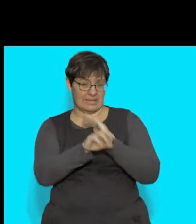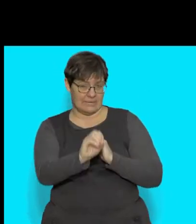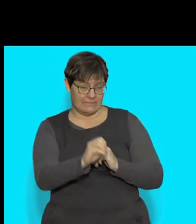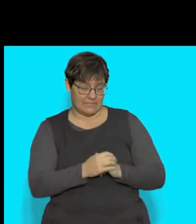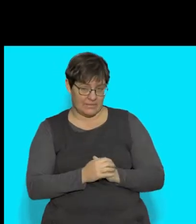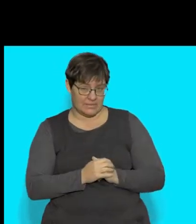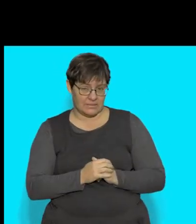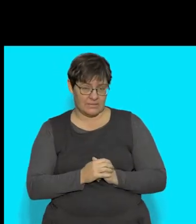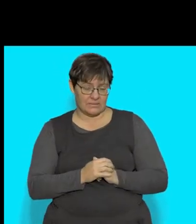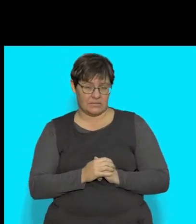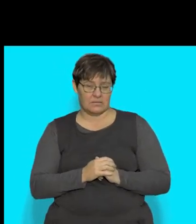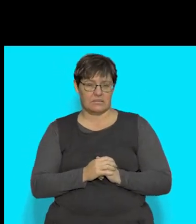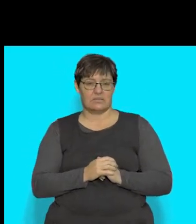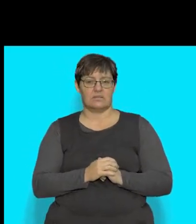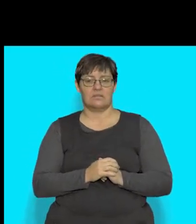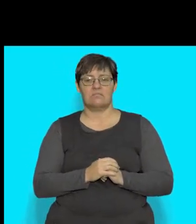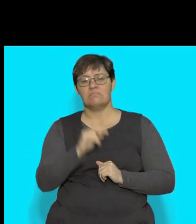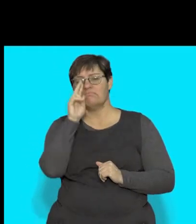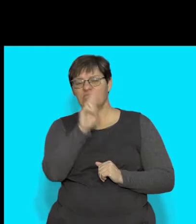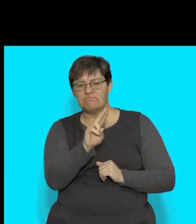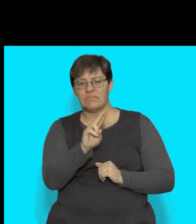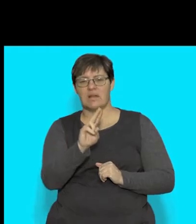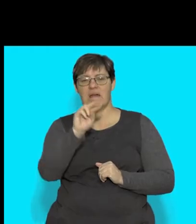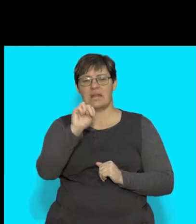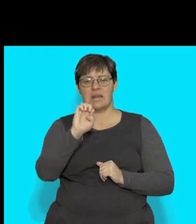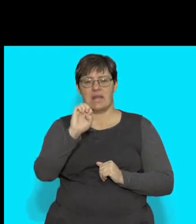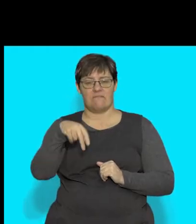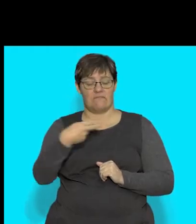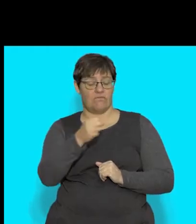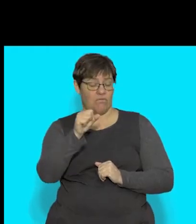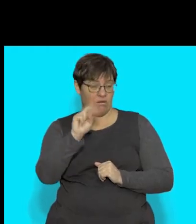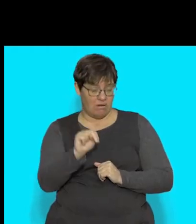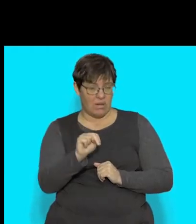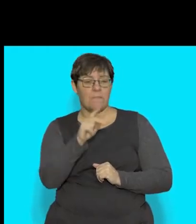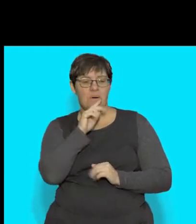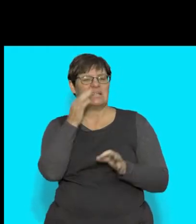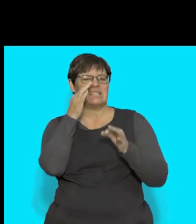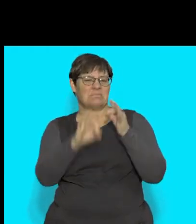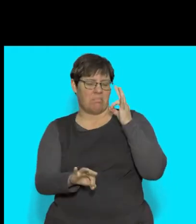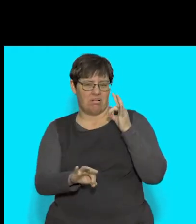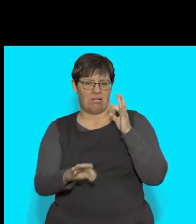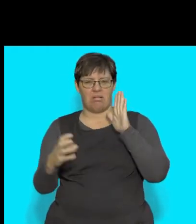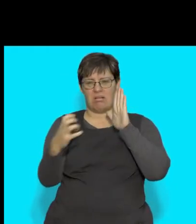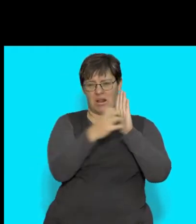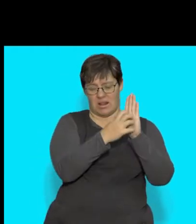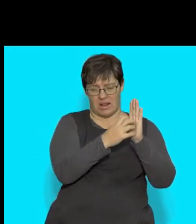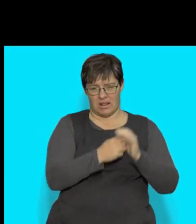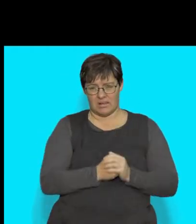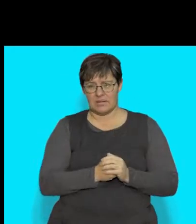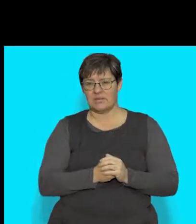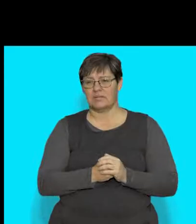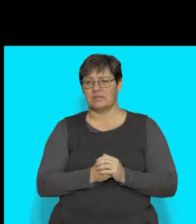when we look at the nephron, I'm going to draw a very simple one here at the top. It's made up